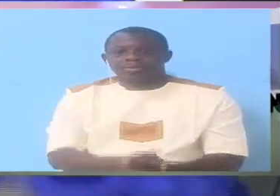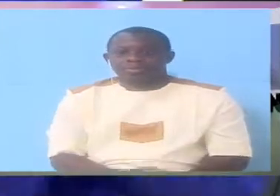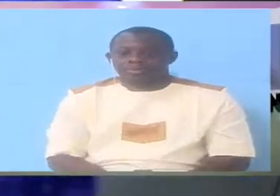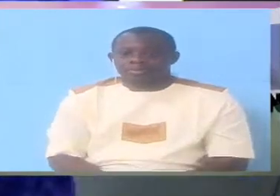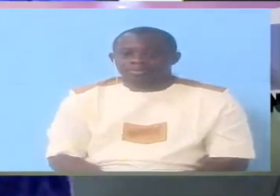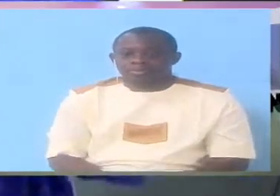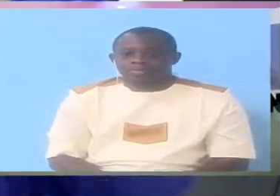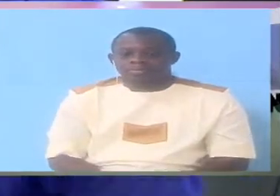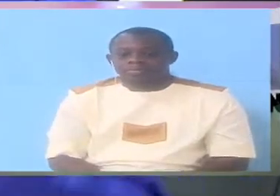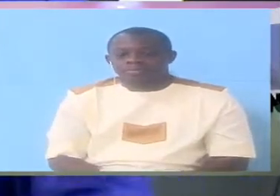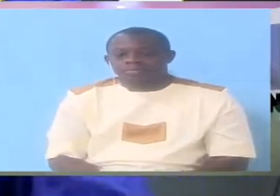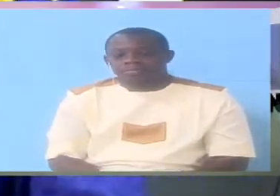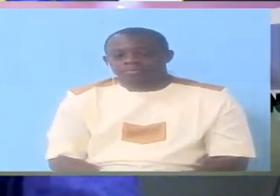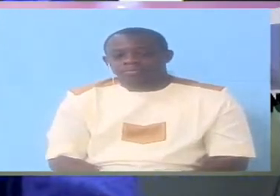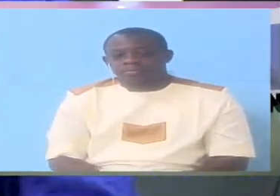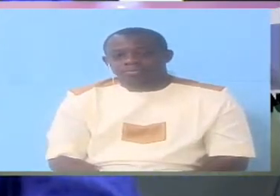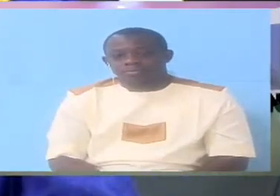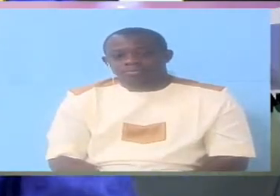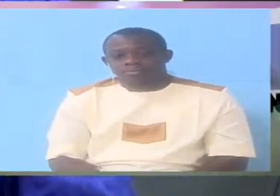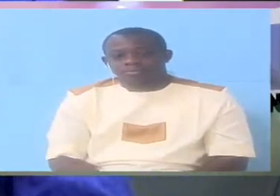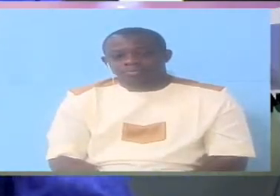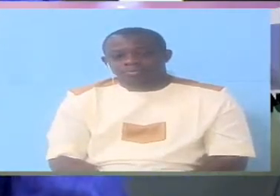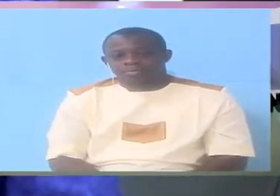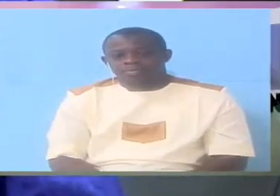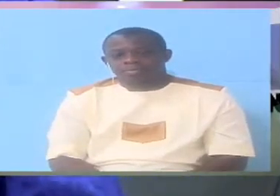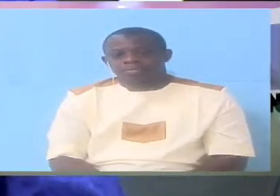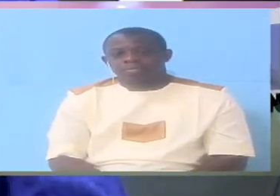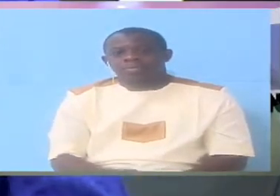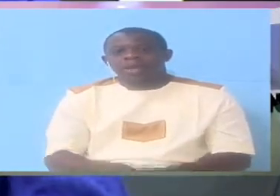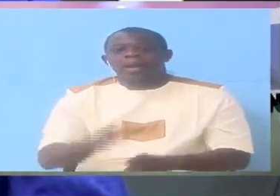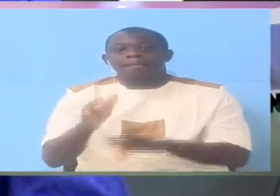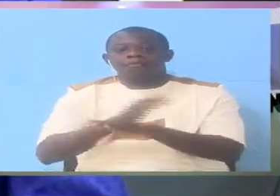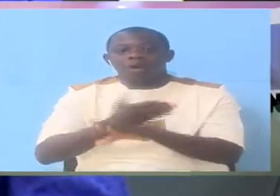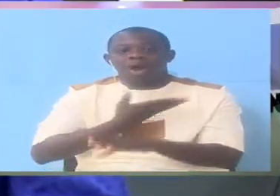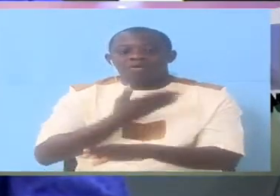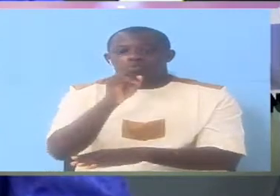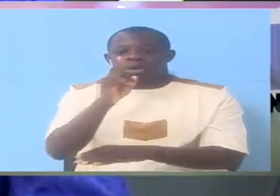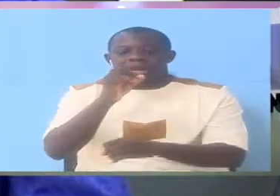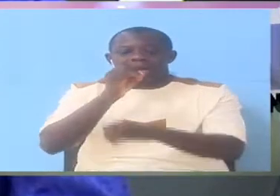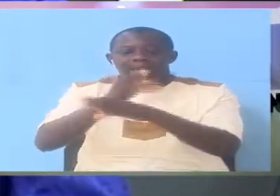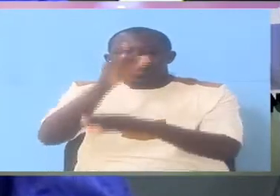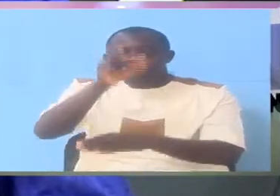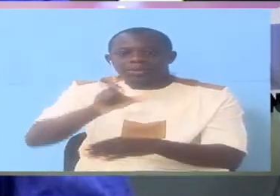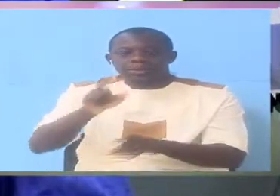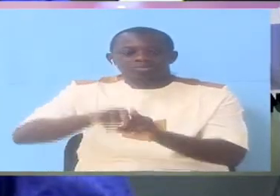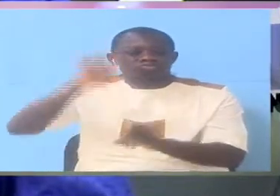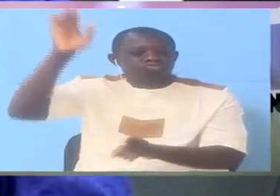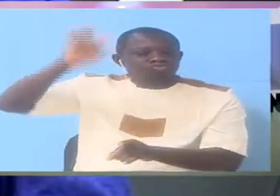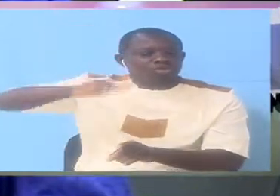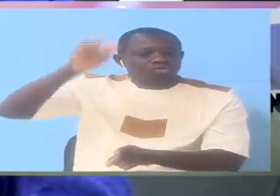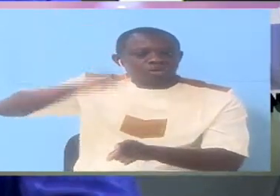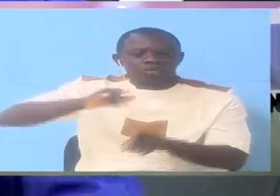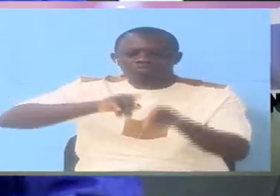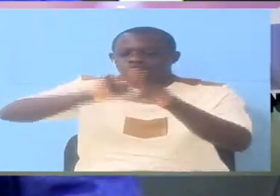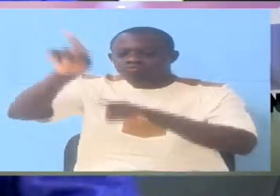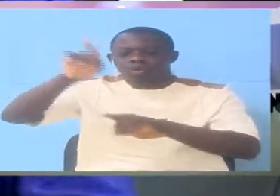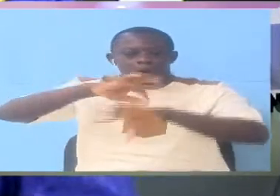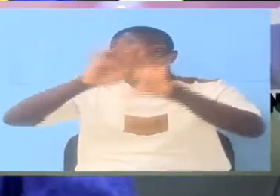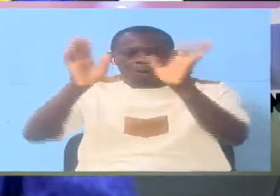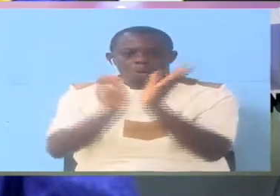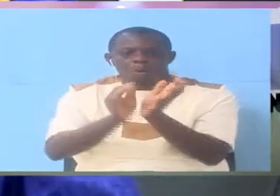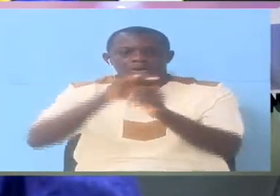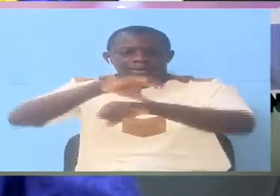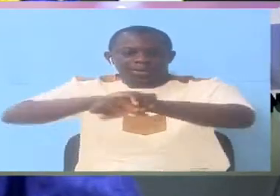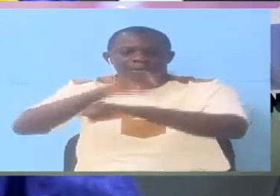bigi atele sutiate beti MLB modo atele sutiate beti. There was one Ghanaian, he was the shortest amongst all the captives. And bald